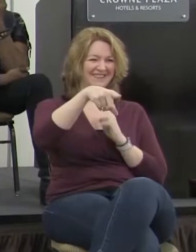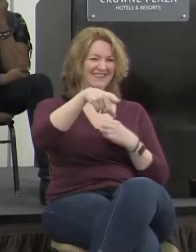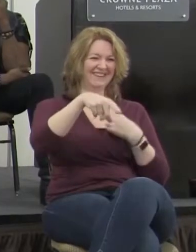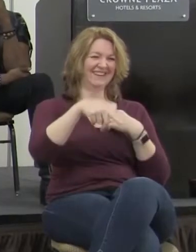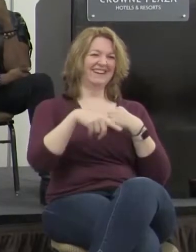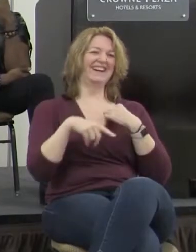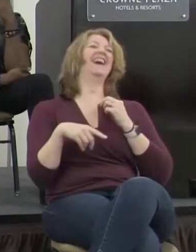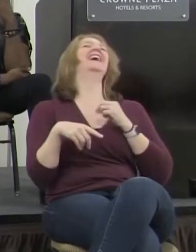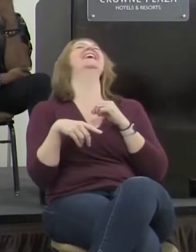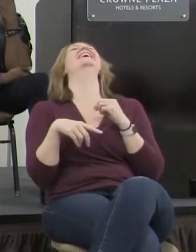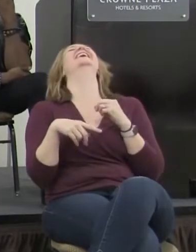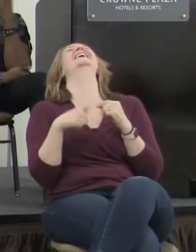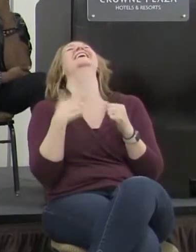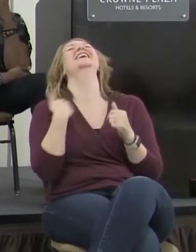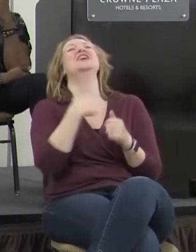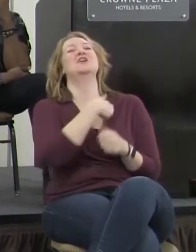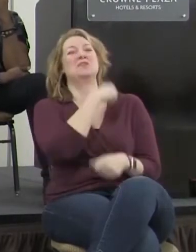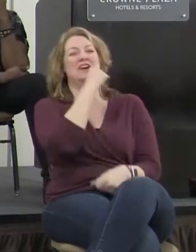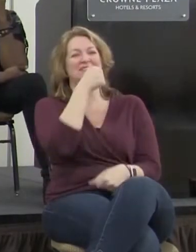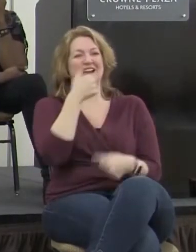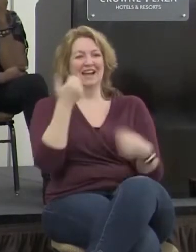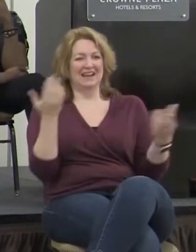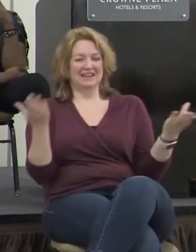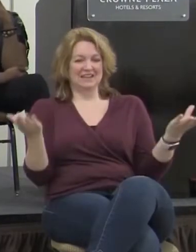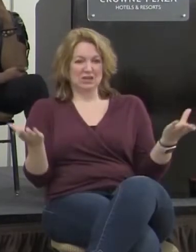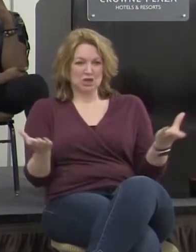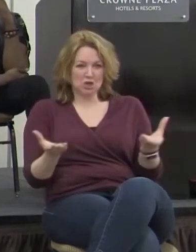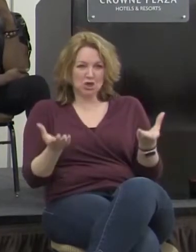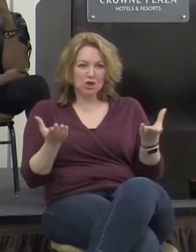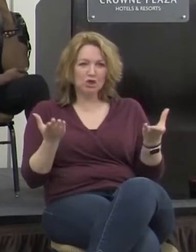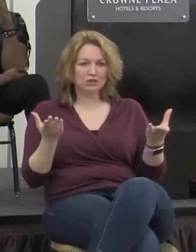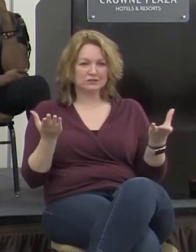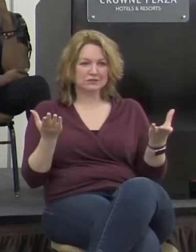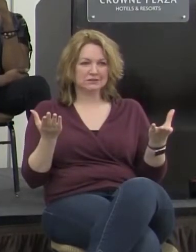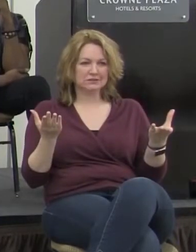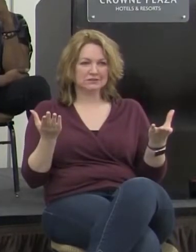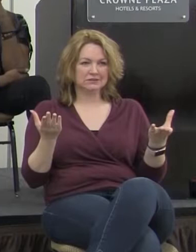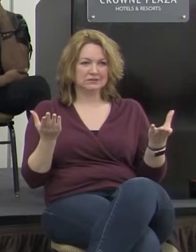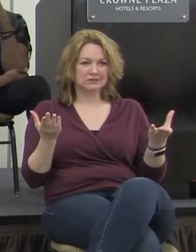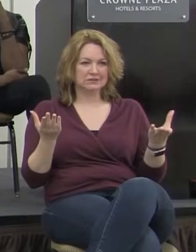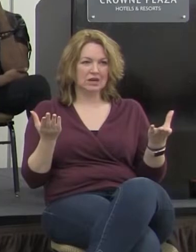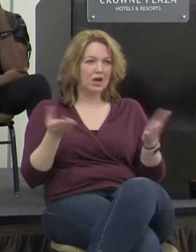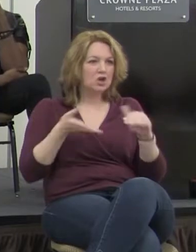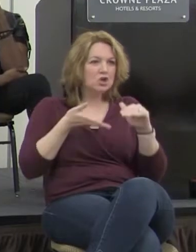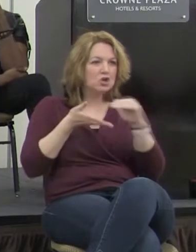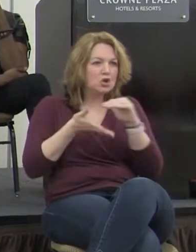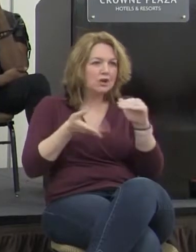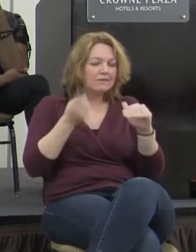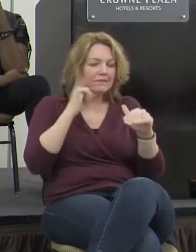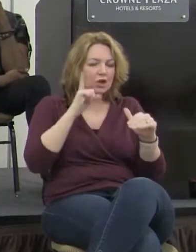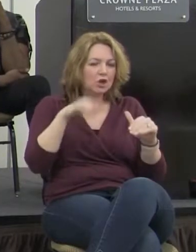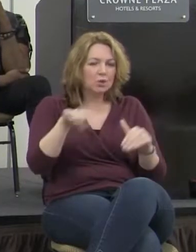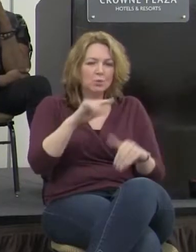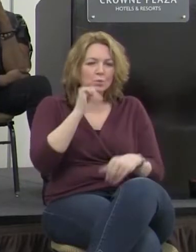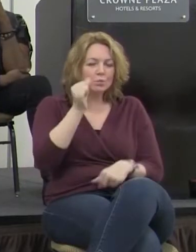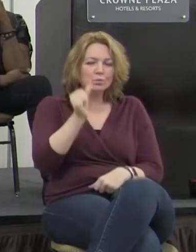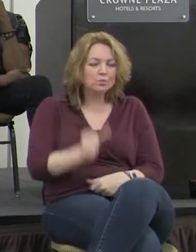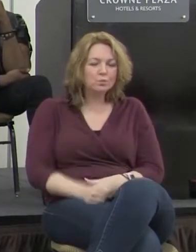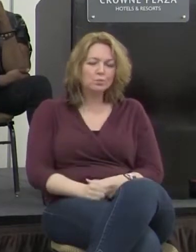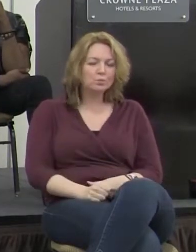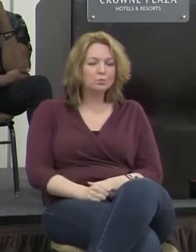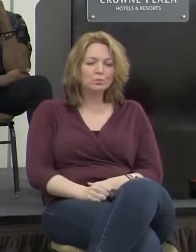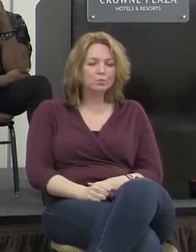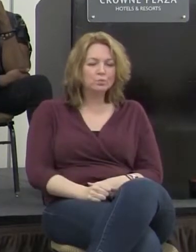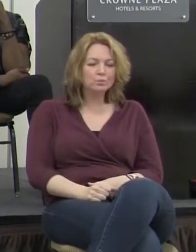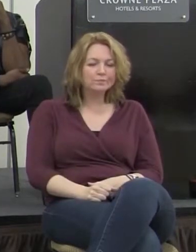we are not here to pick your brownies. We are not. I mean, but if you make it, I'm